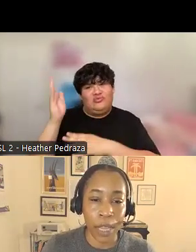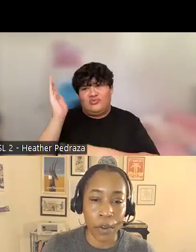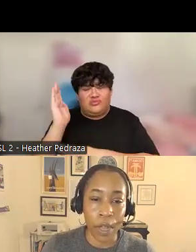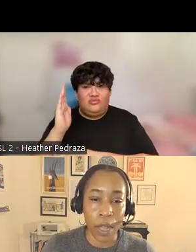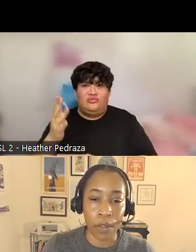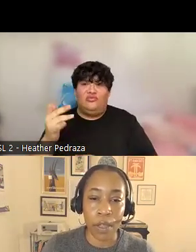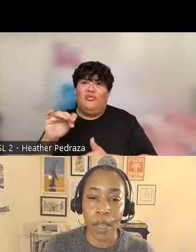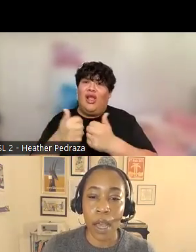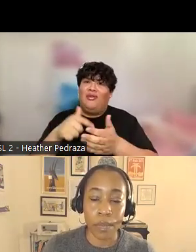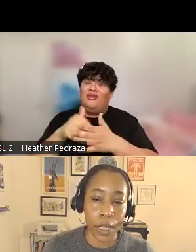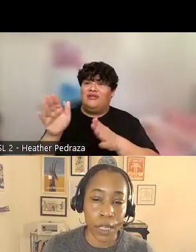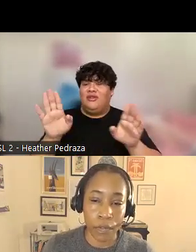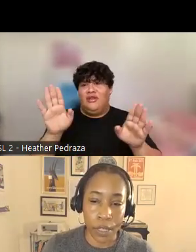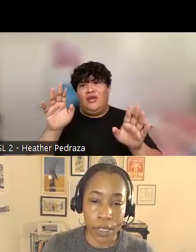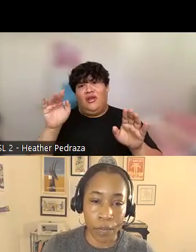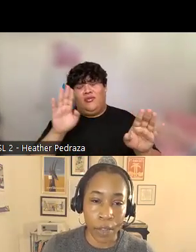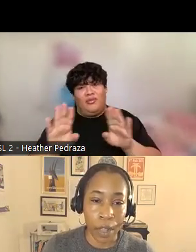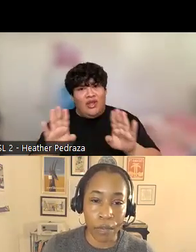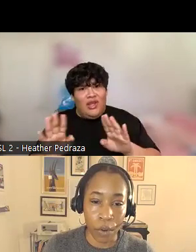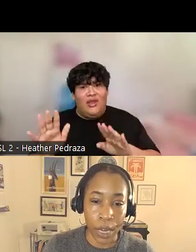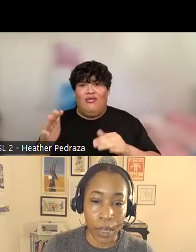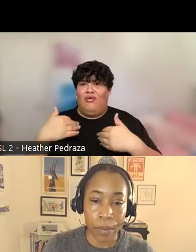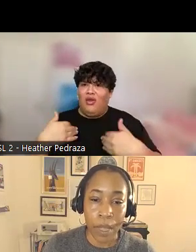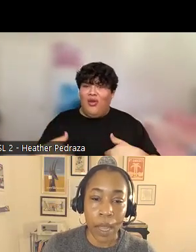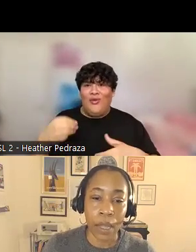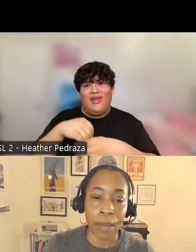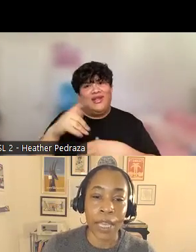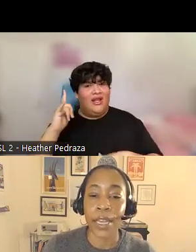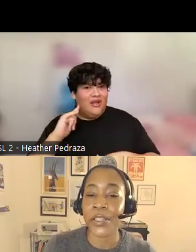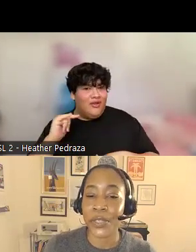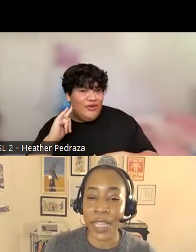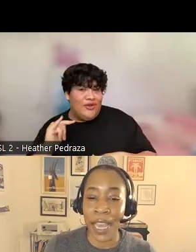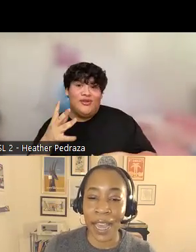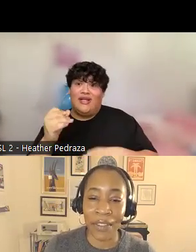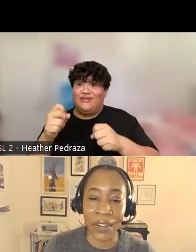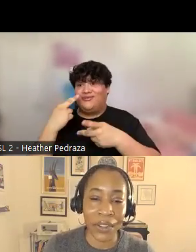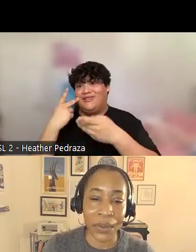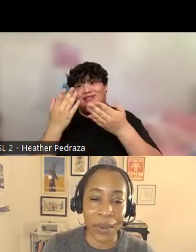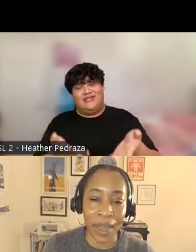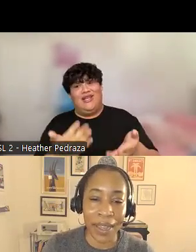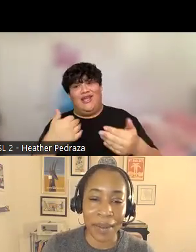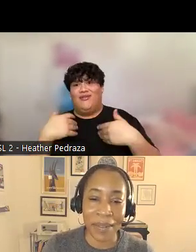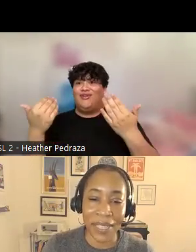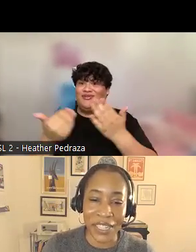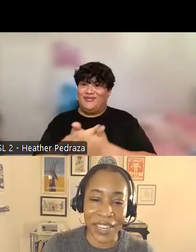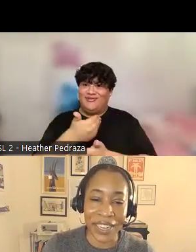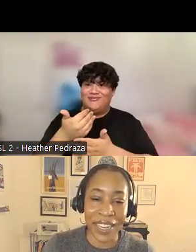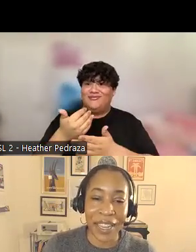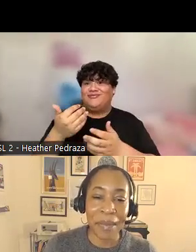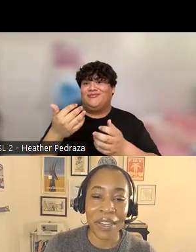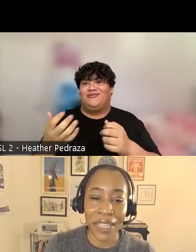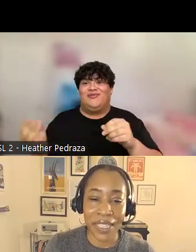some behavioral health updates for the state of California. And as you see, I have a new